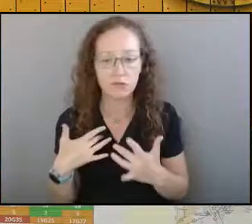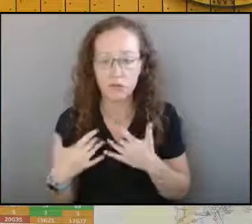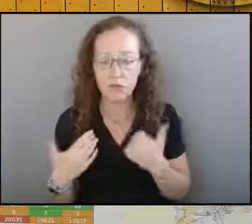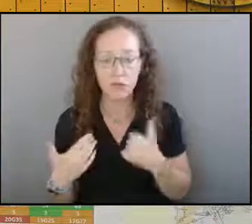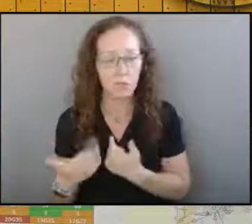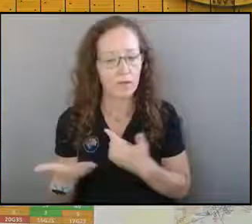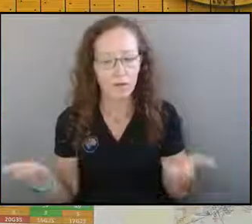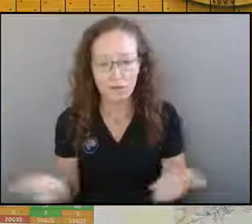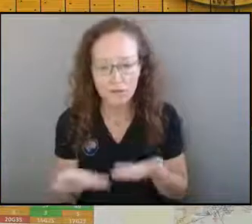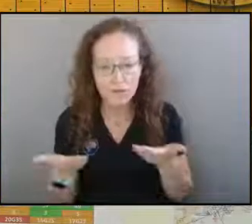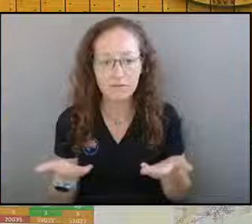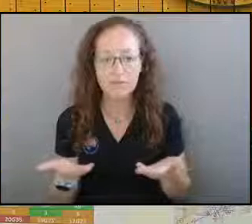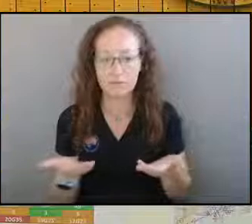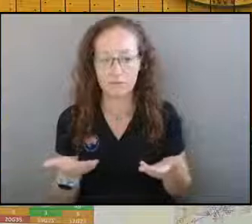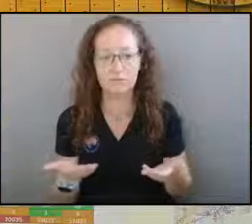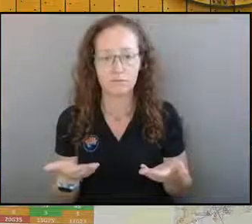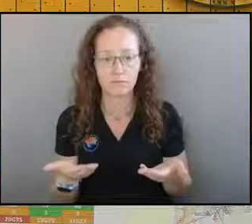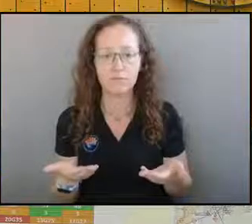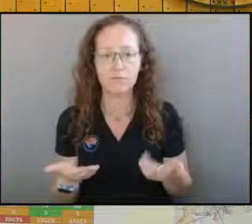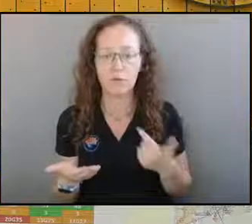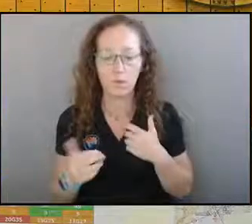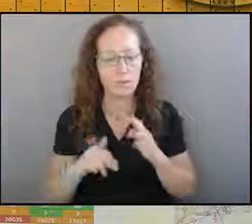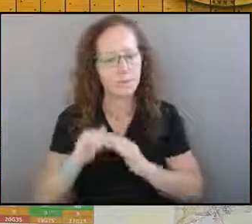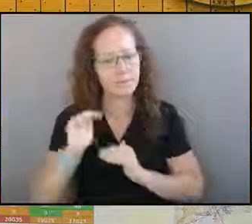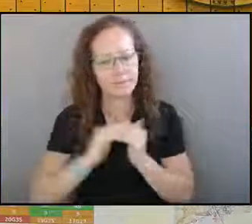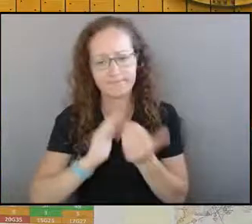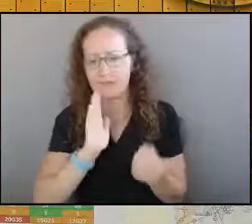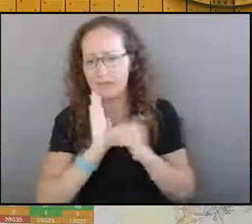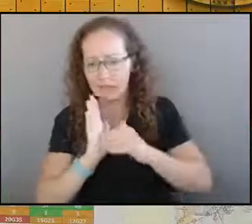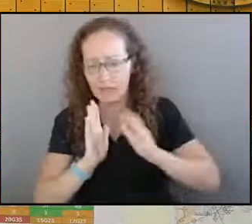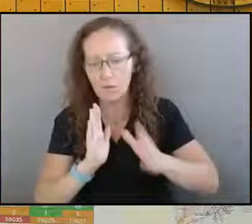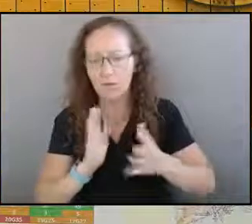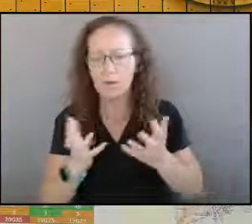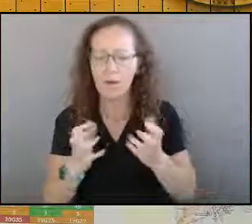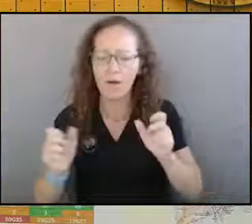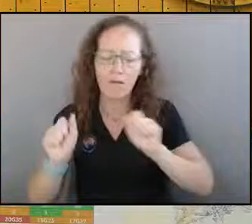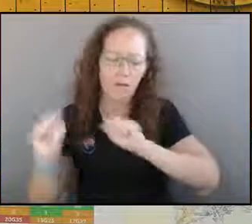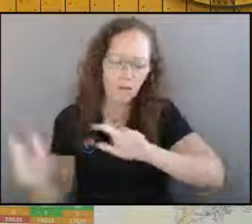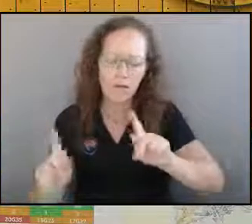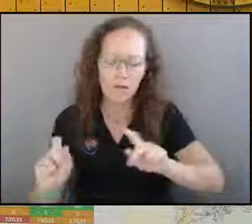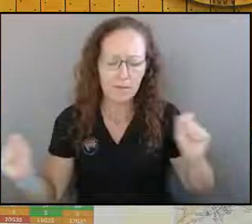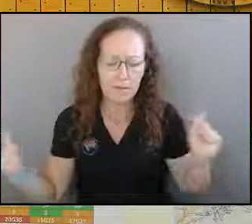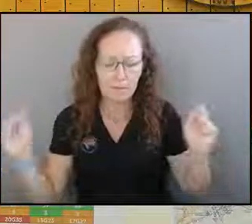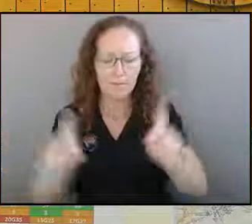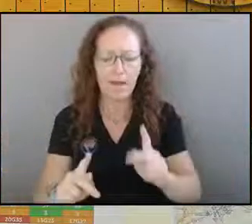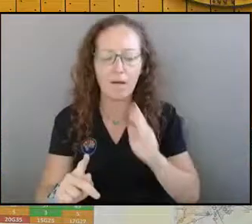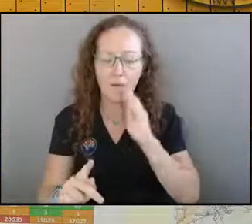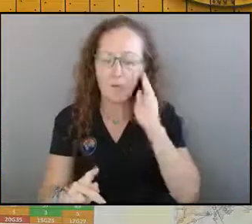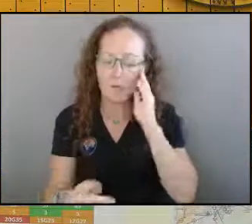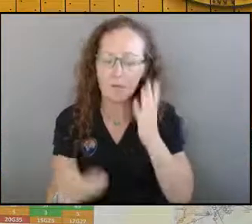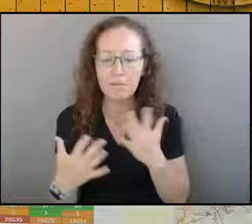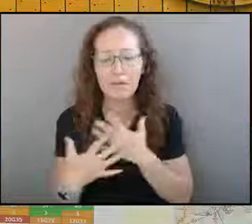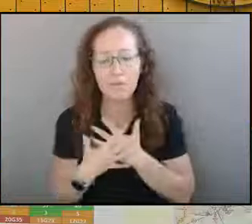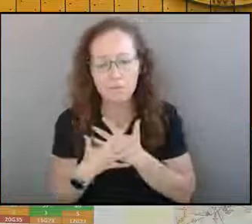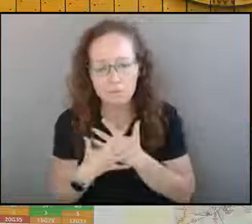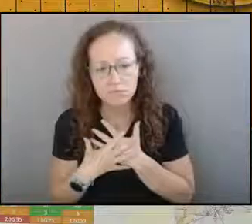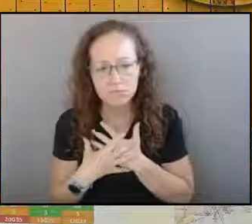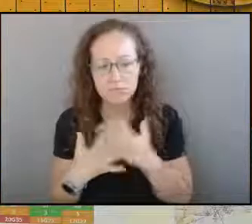you. We will rebuild. We want everyone to come back home. It might be a little sad and depressing for now,